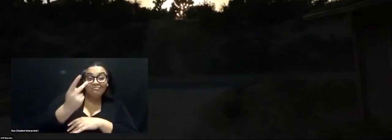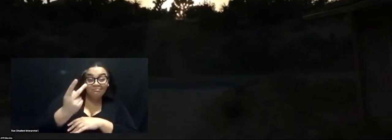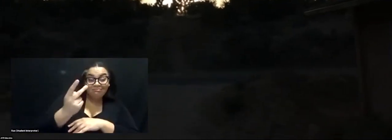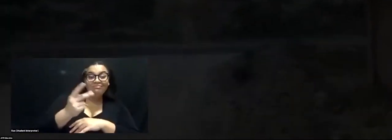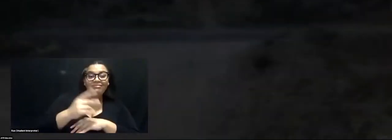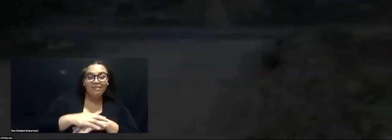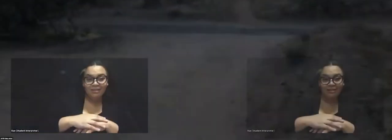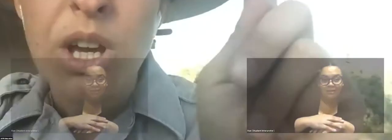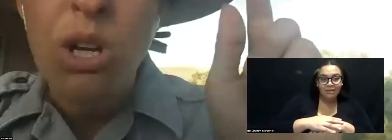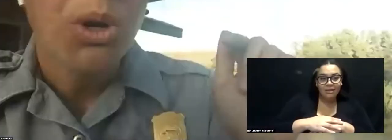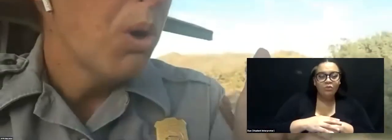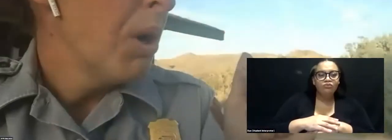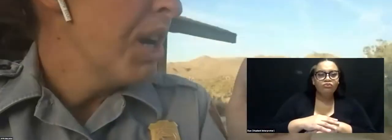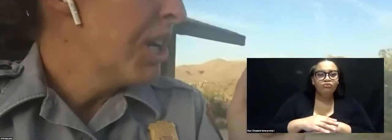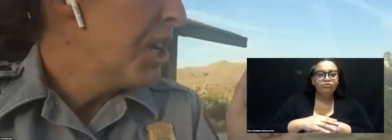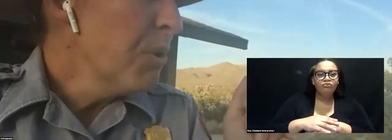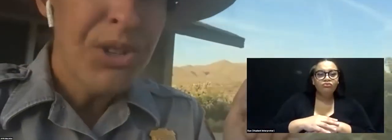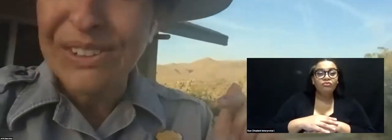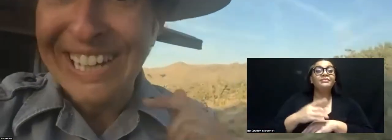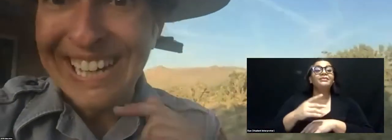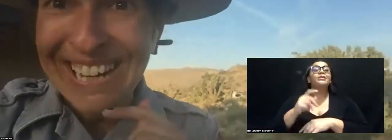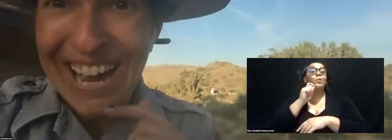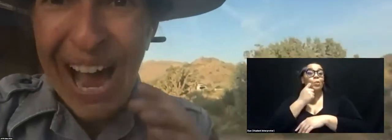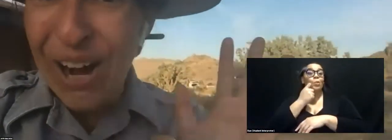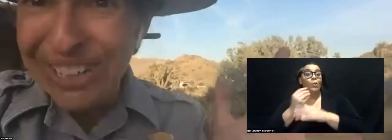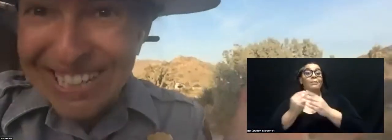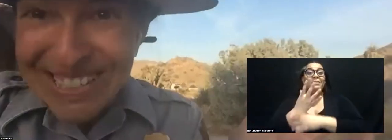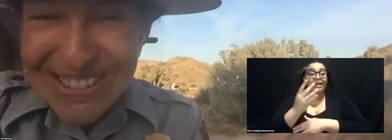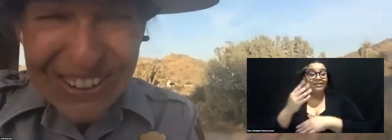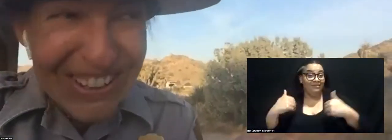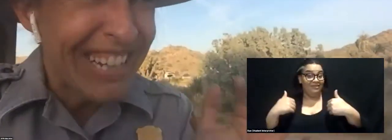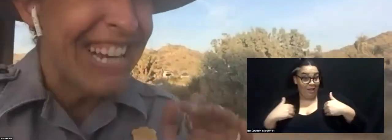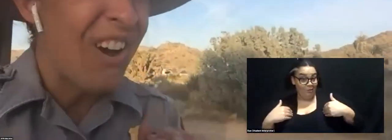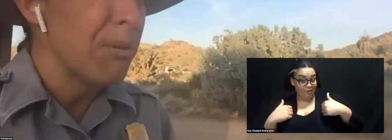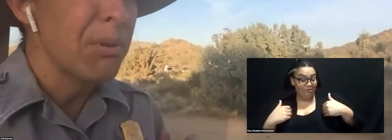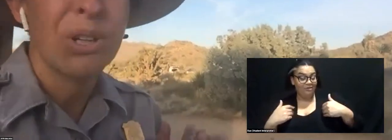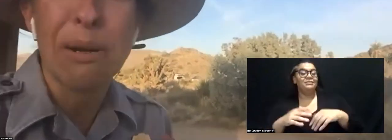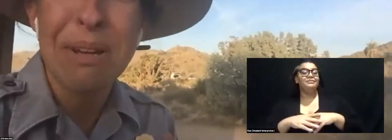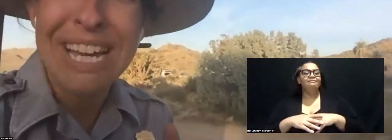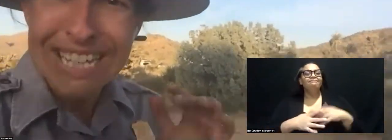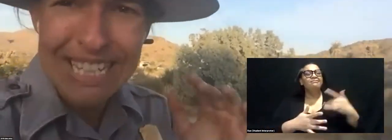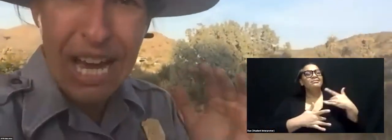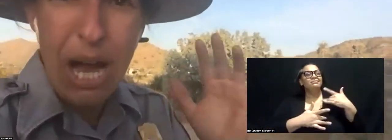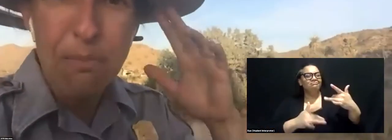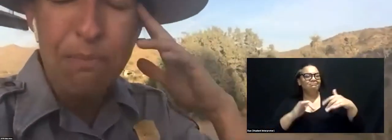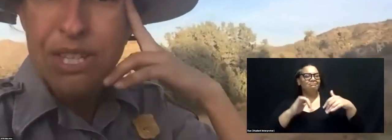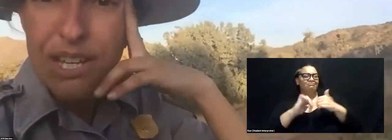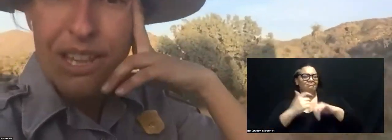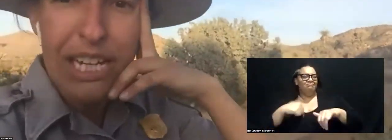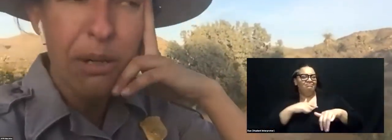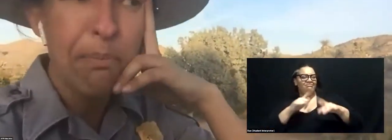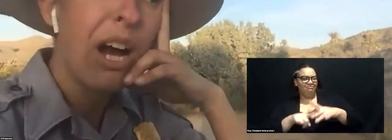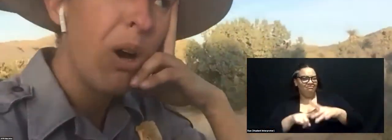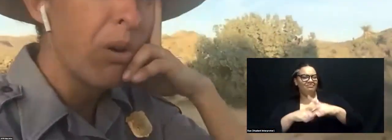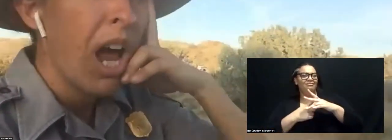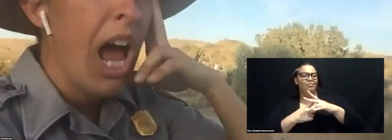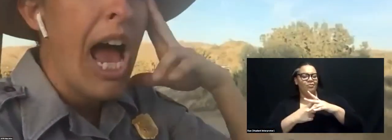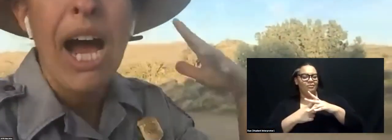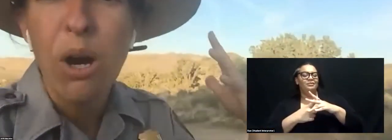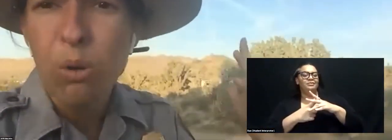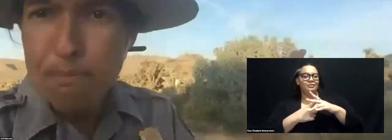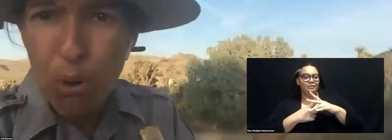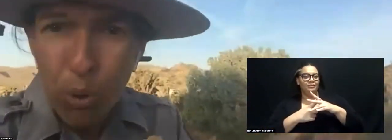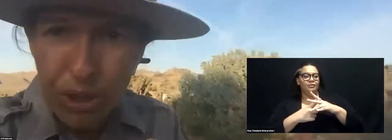plants and animals. So usually how we get started on our program is to think about